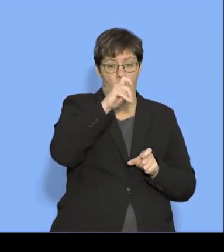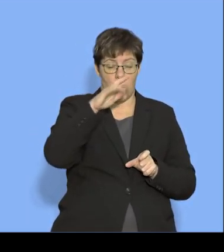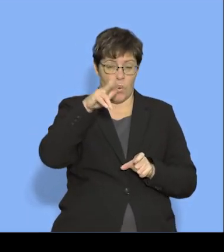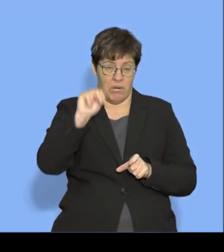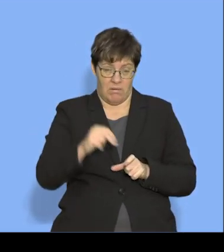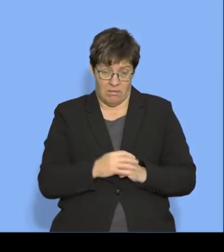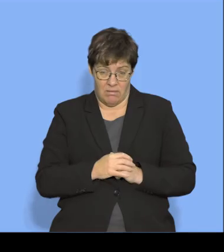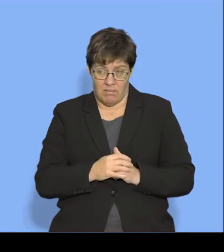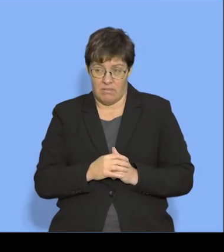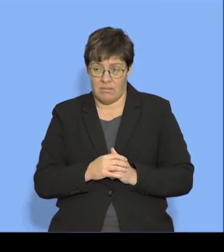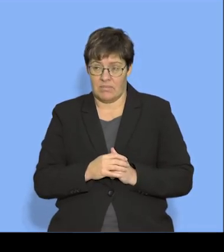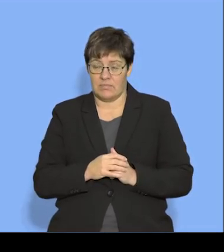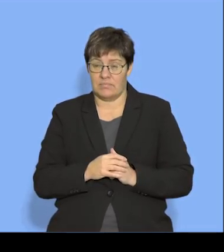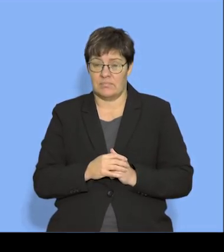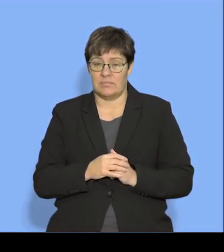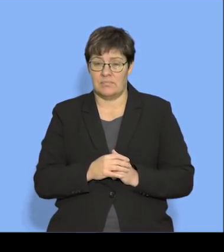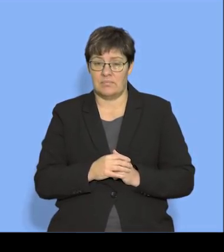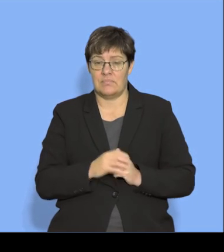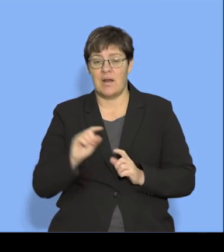large intestine. Okay?